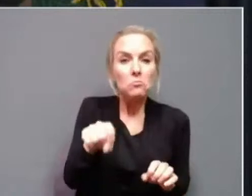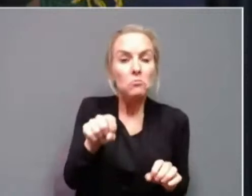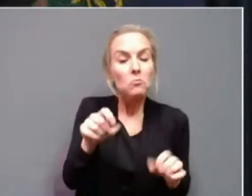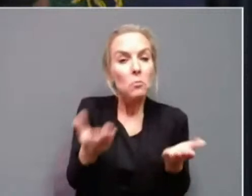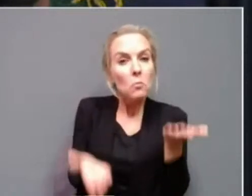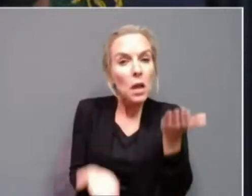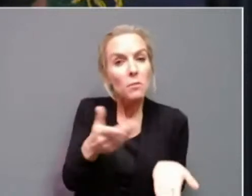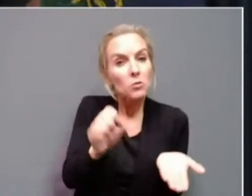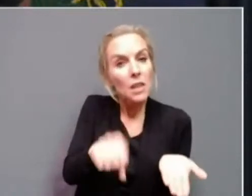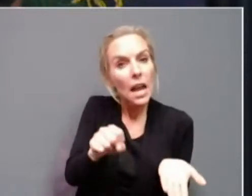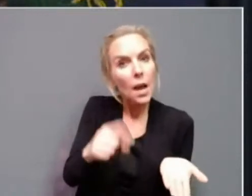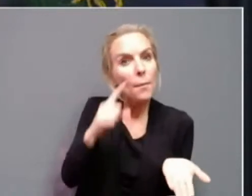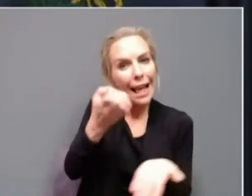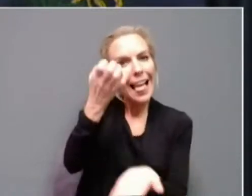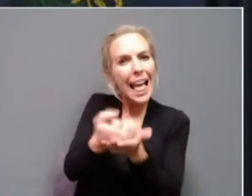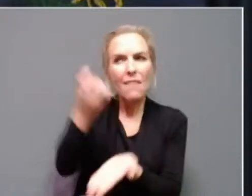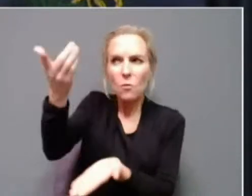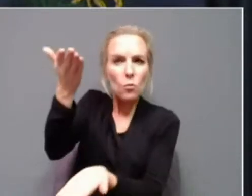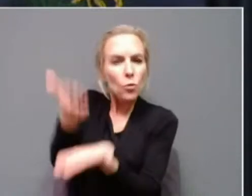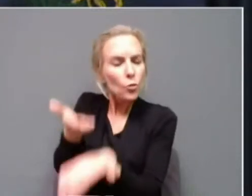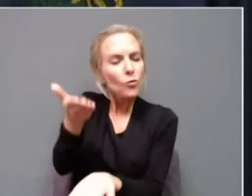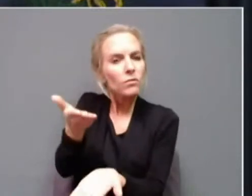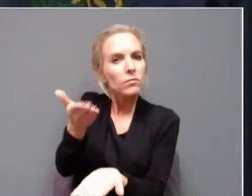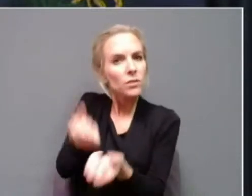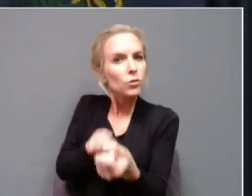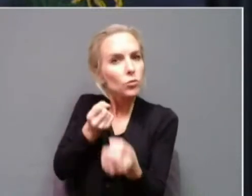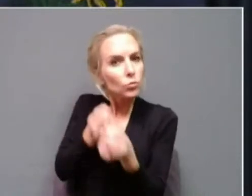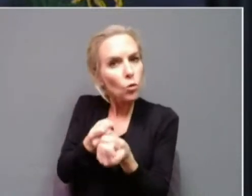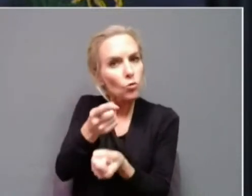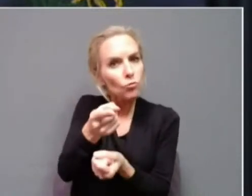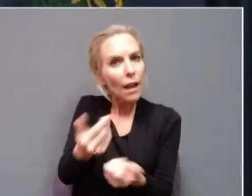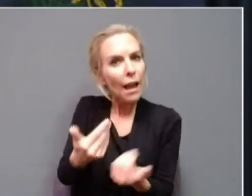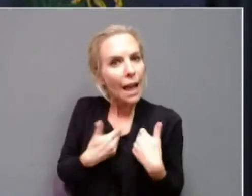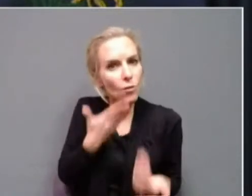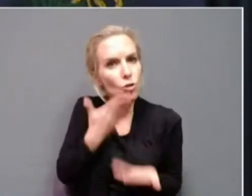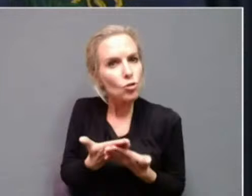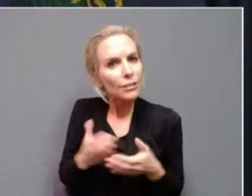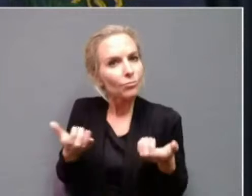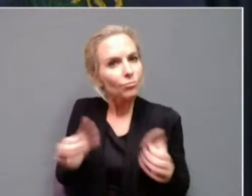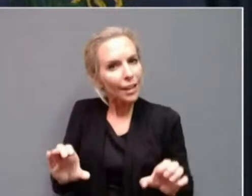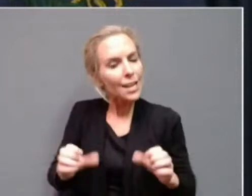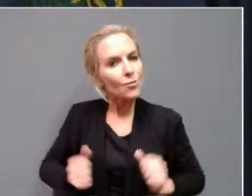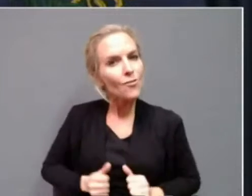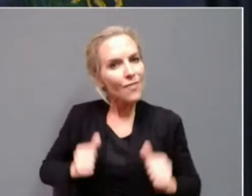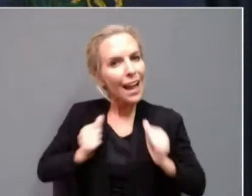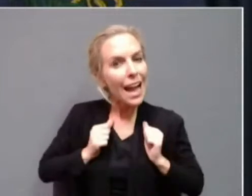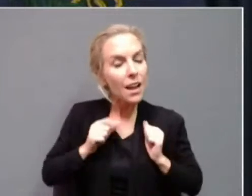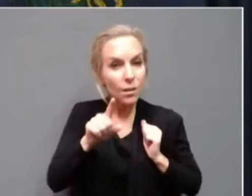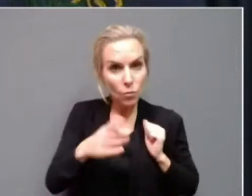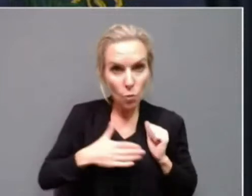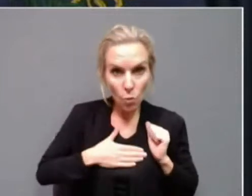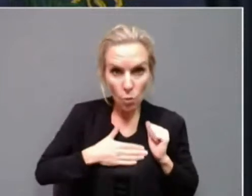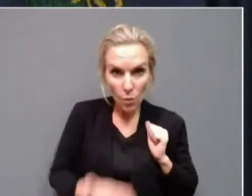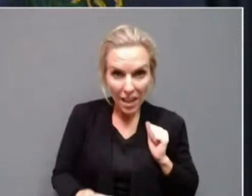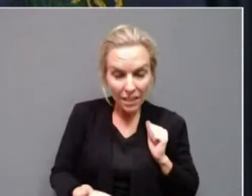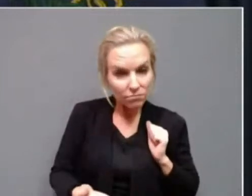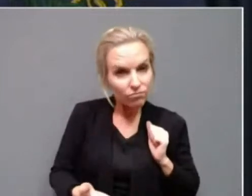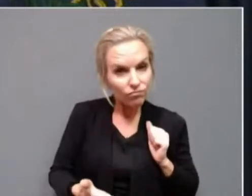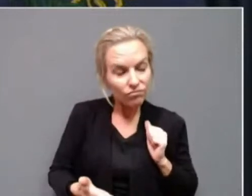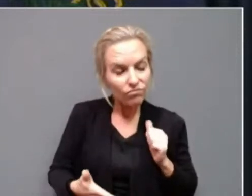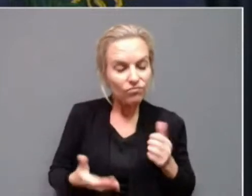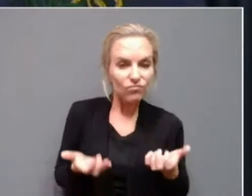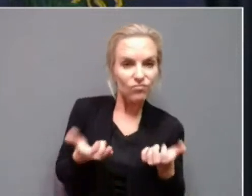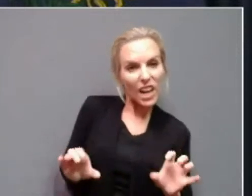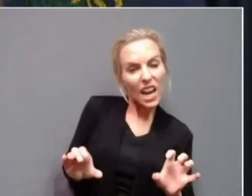evidence is out there and it supports you have a good chance. But are you willing to take that chance?